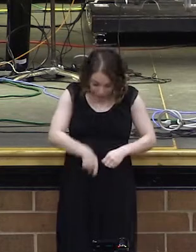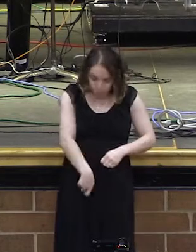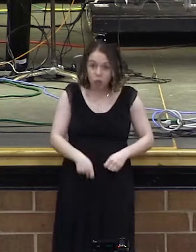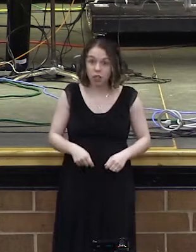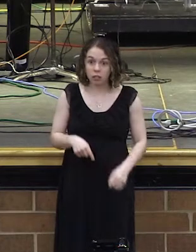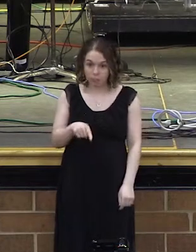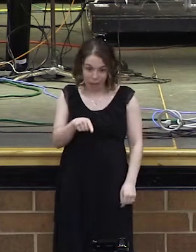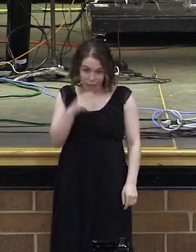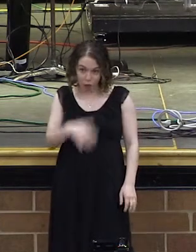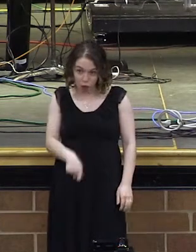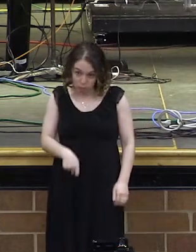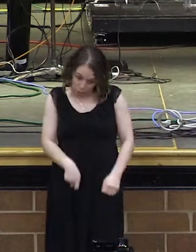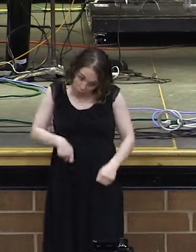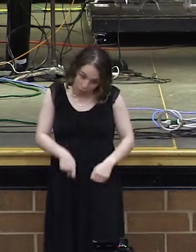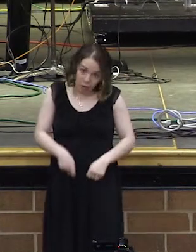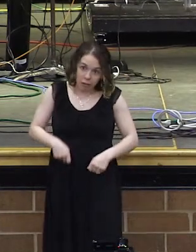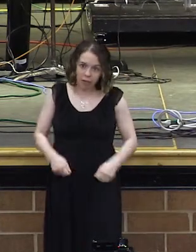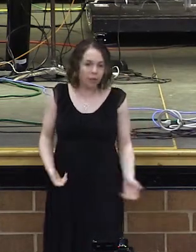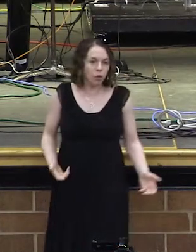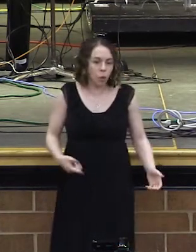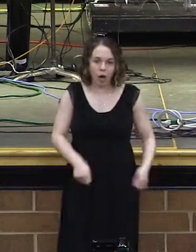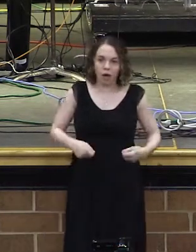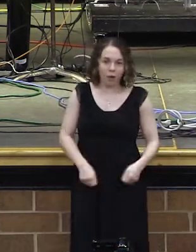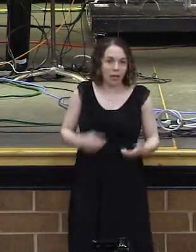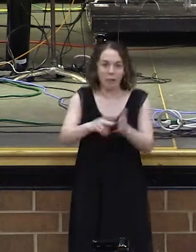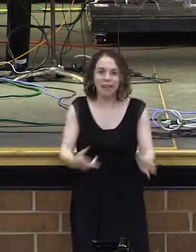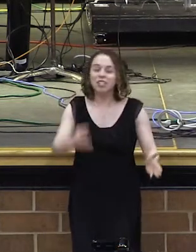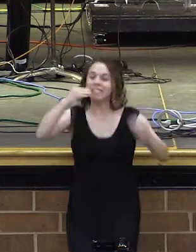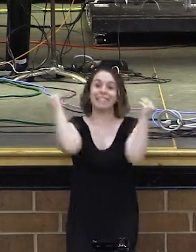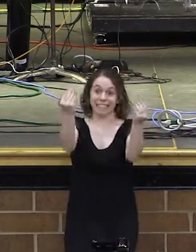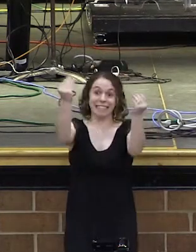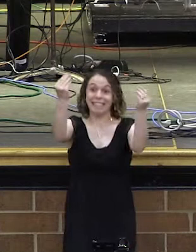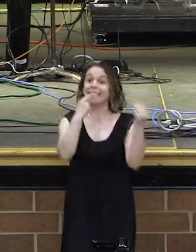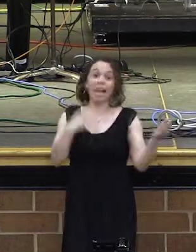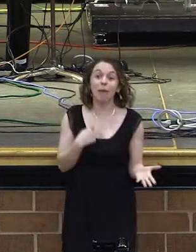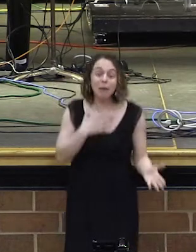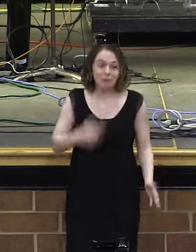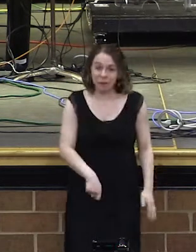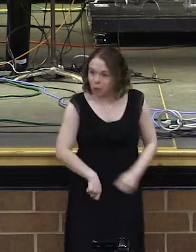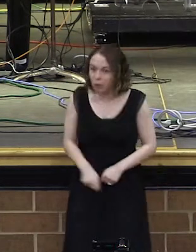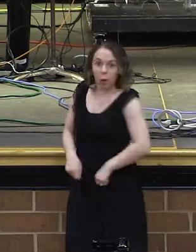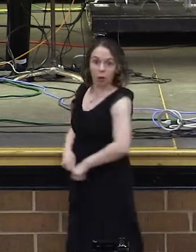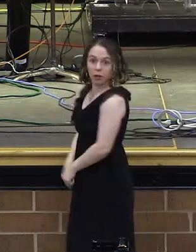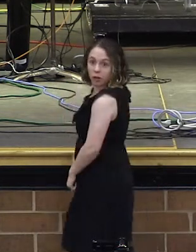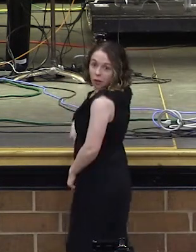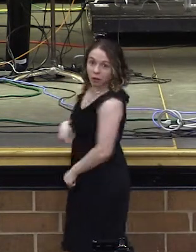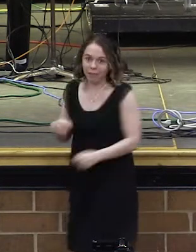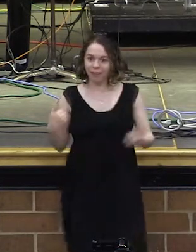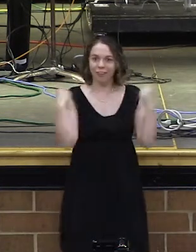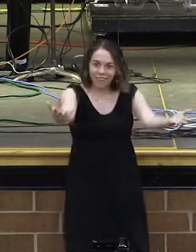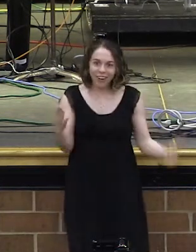like they miming and you're like I don't know what you're doing what does this mean I don't know tell me my zippers down I'll zip it